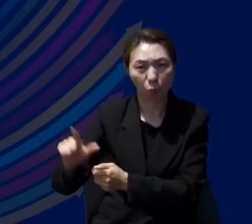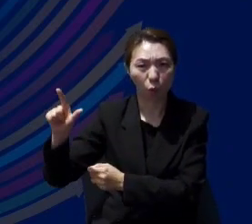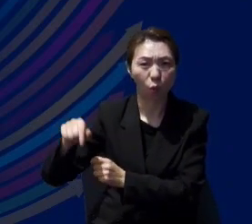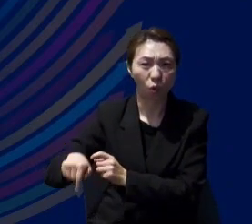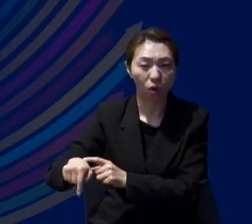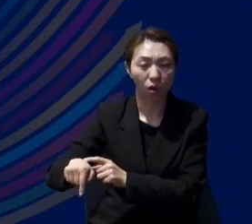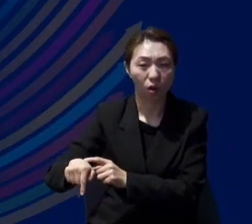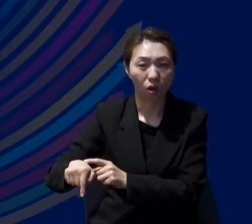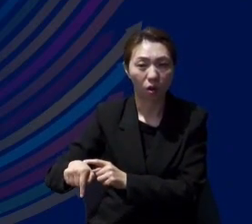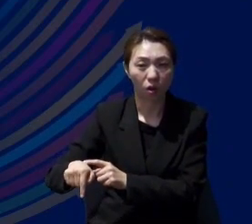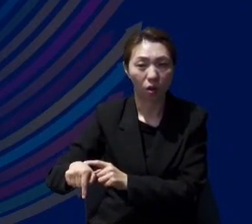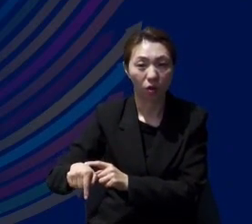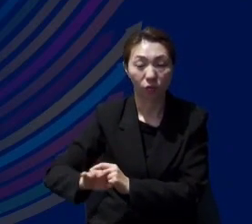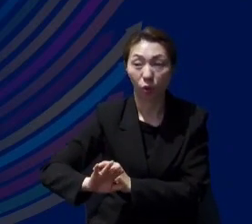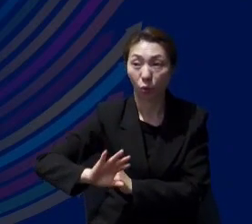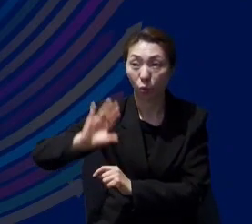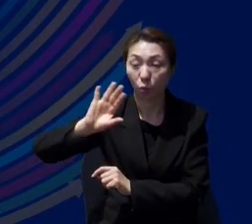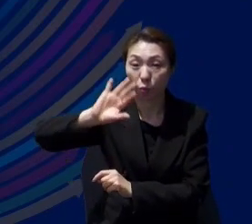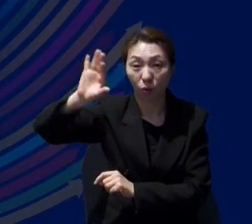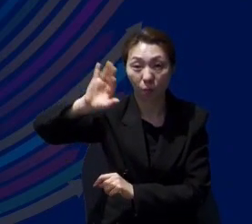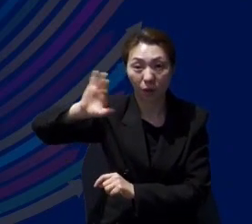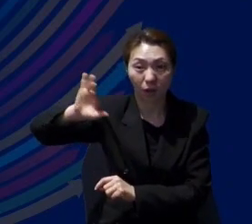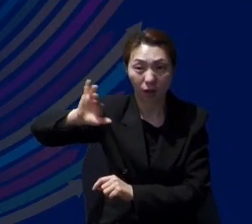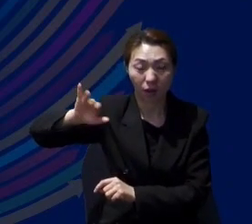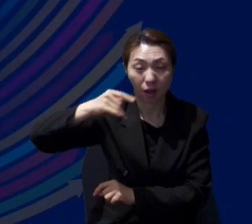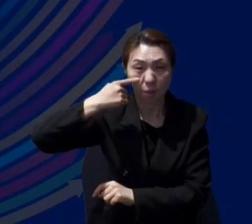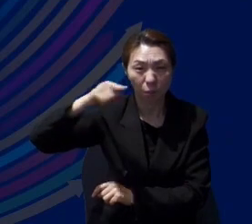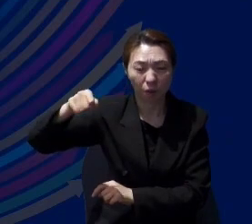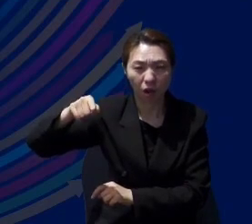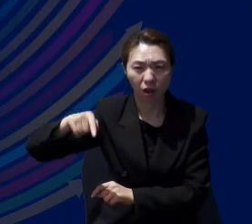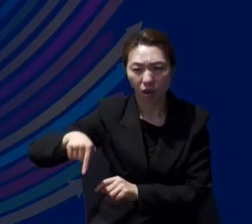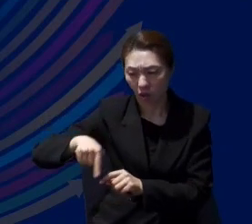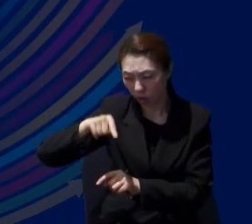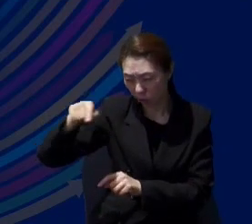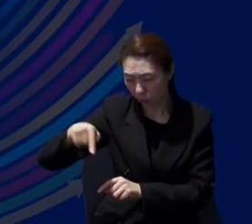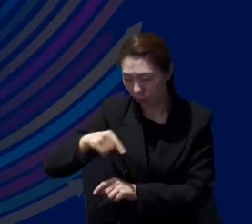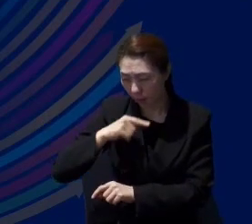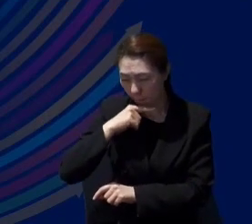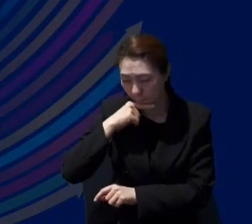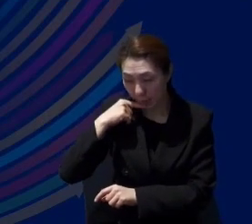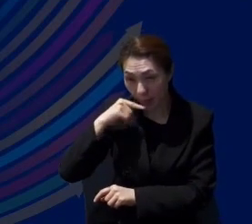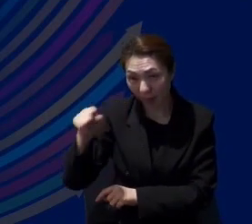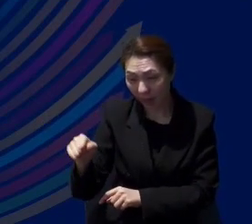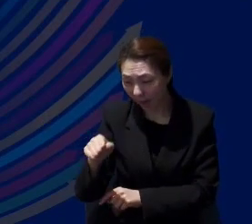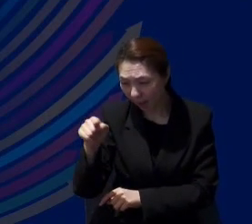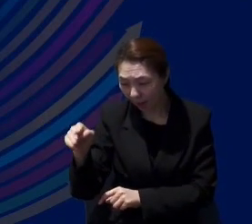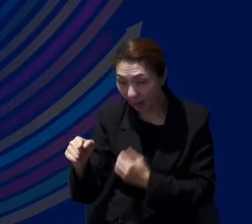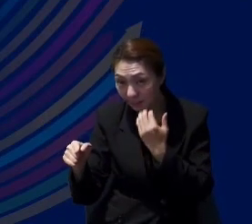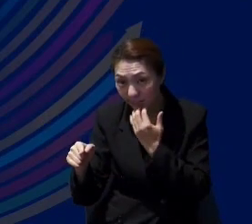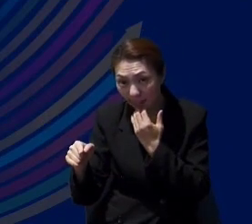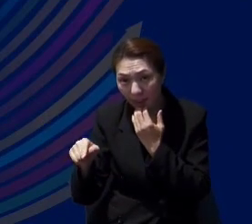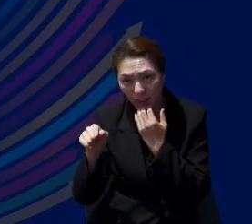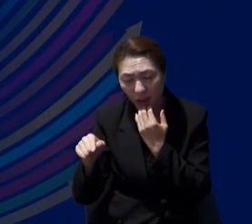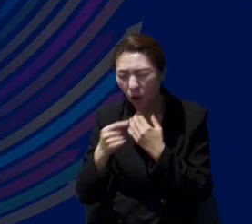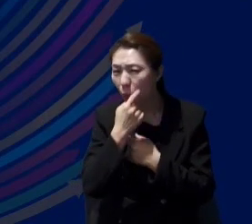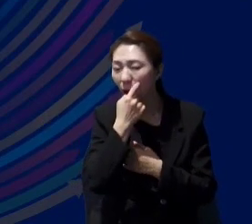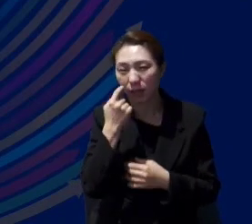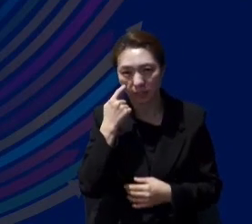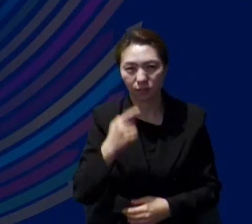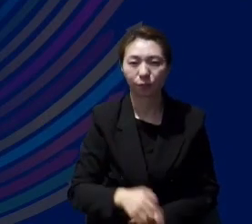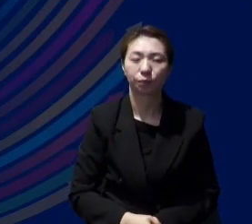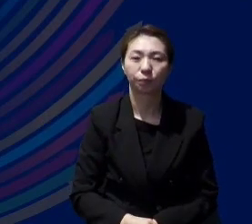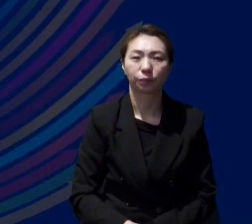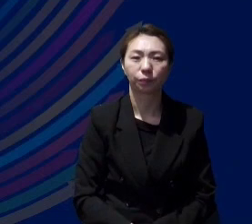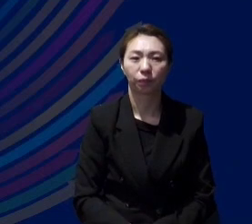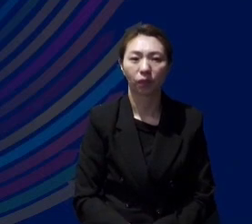mortality, although nowhere to near the same extent. I'm going to take the opportunity real quick to point to our visualization